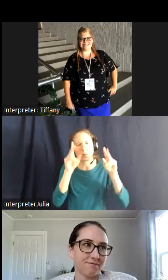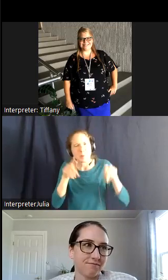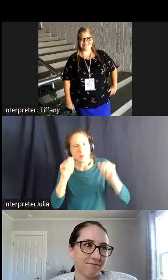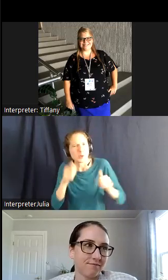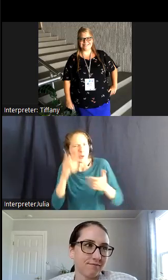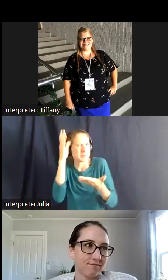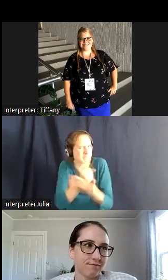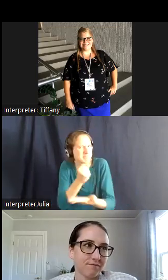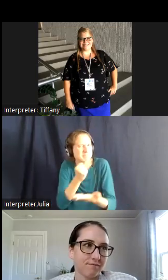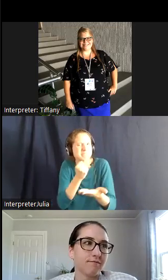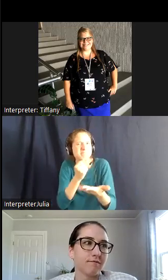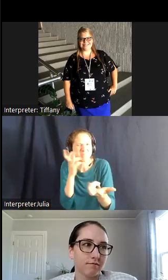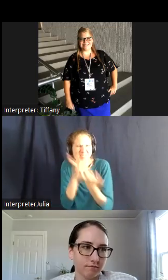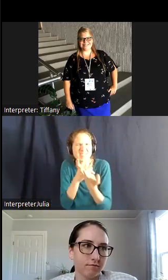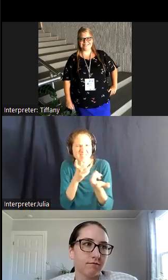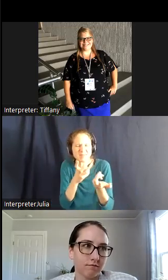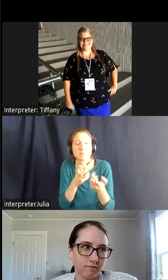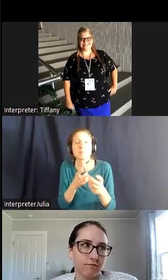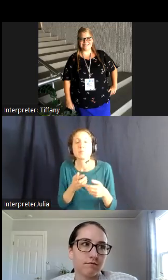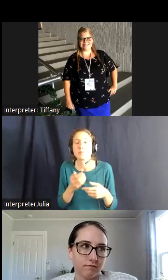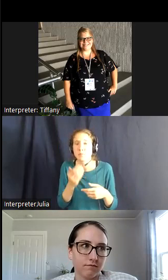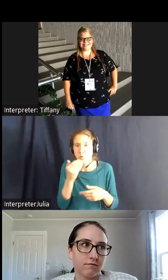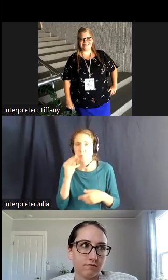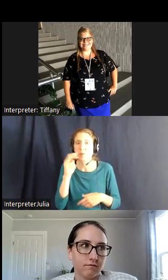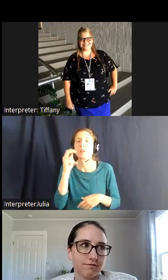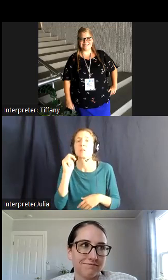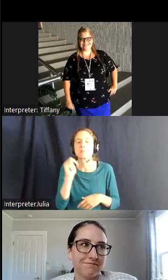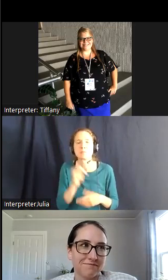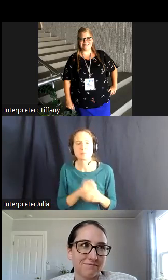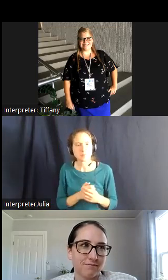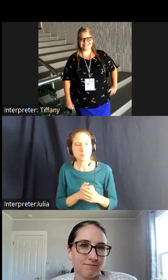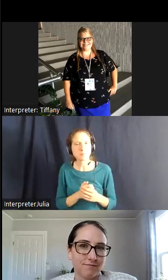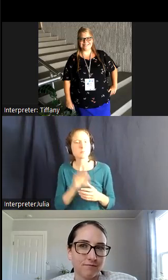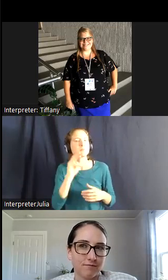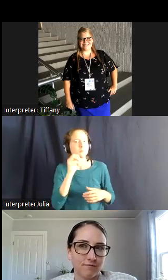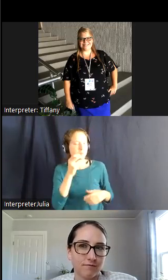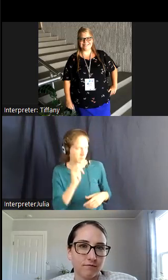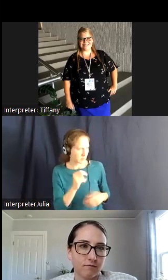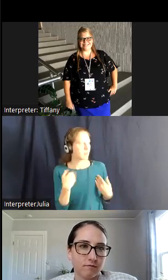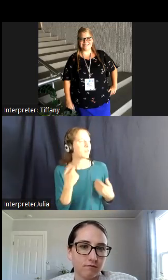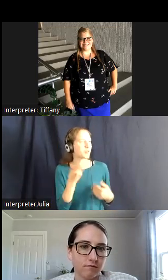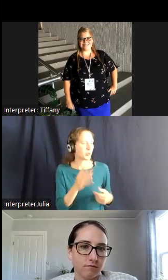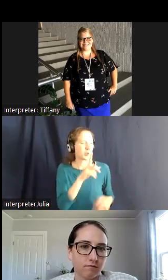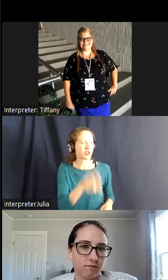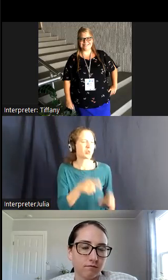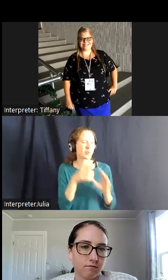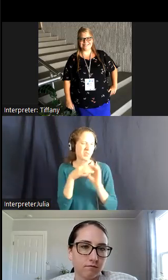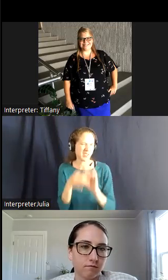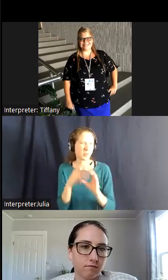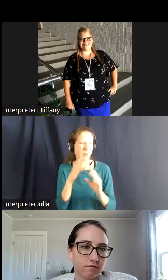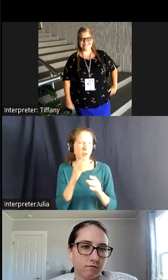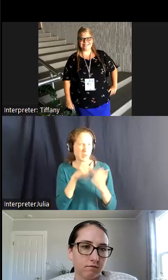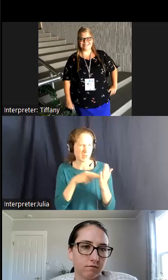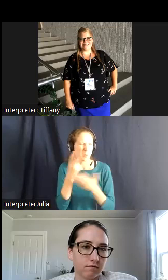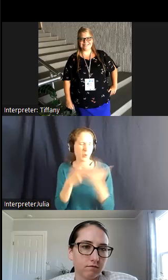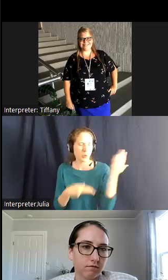Thanks for that. We had another couple of questions that are pretty related, but I will read both. How do